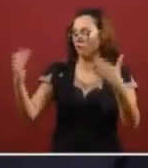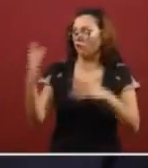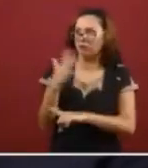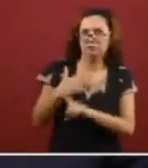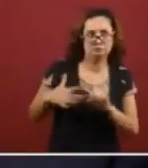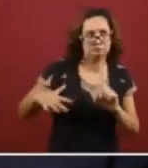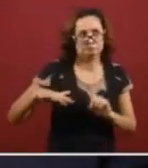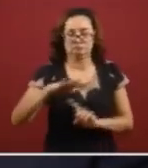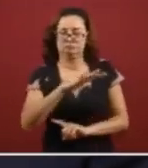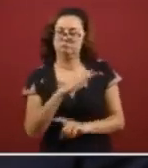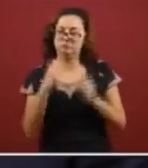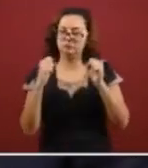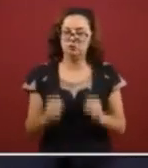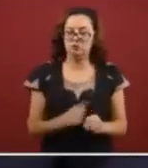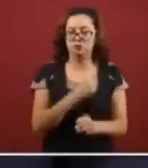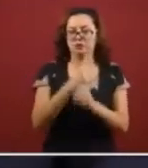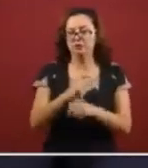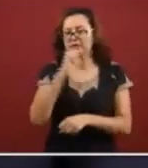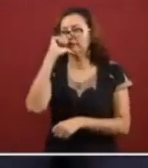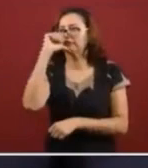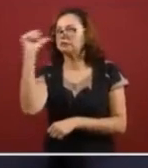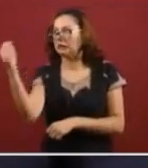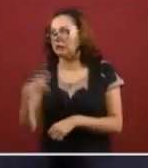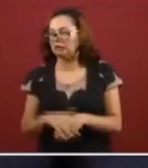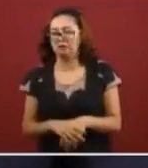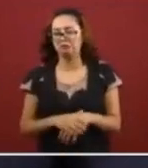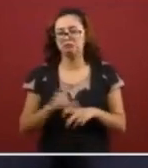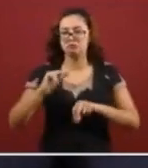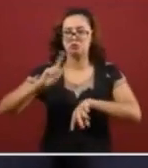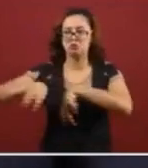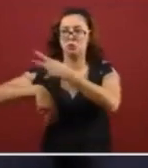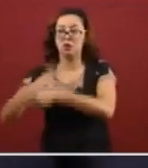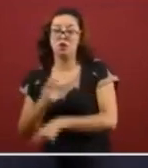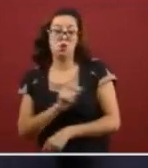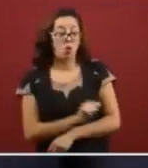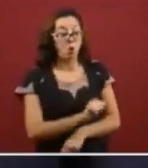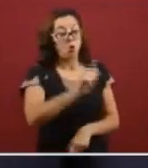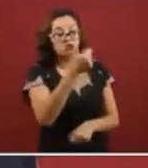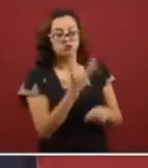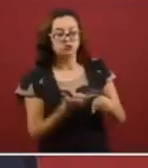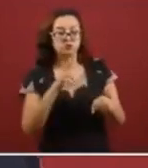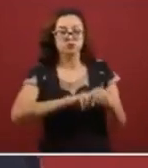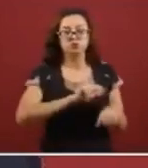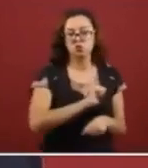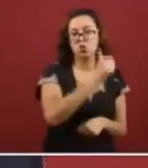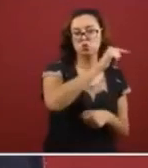this area, saturados, they're saturated. 80, 100, 80 or 100